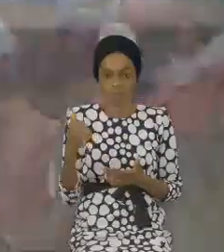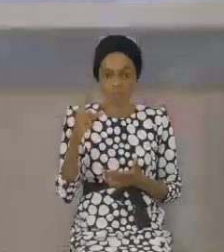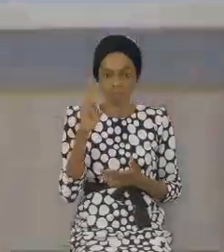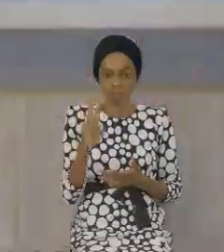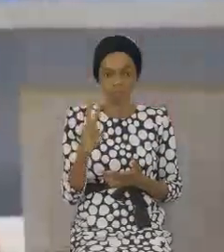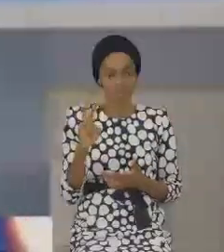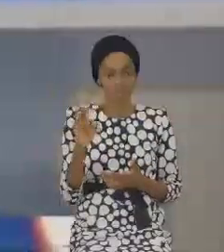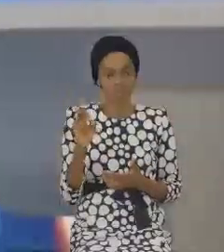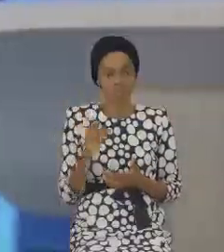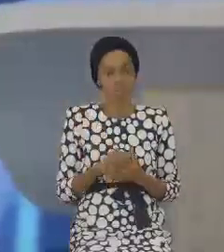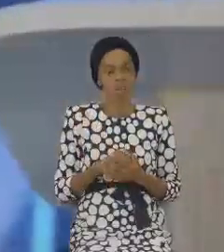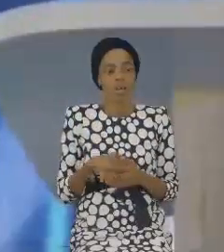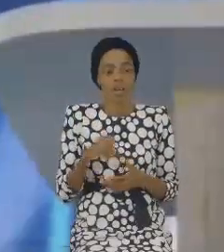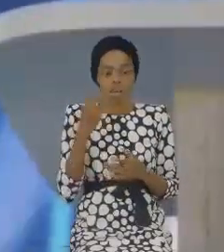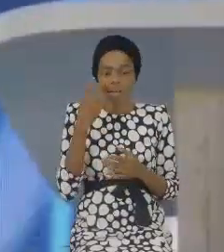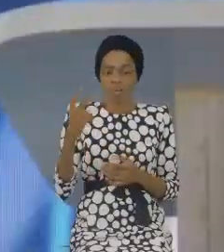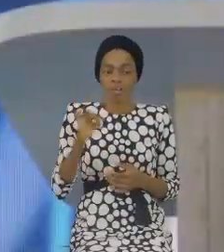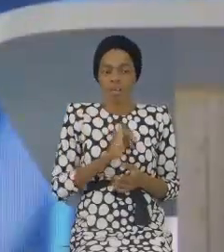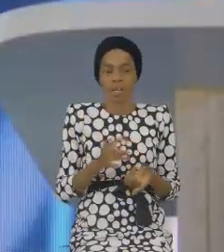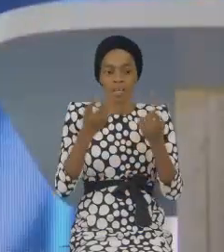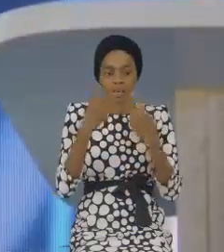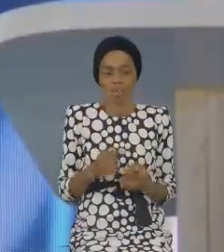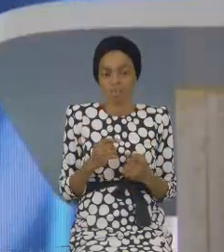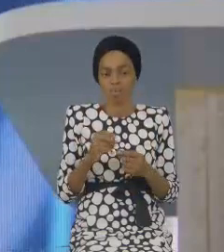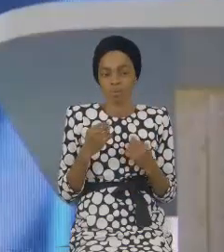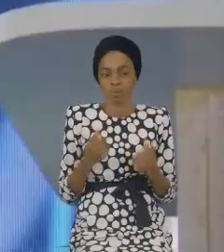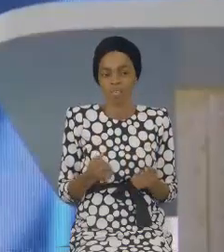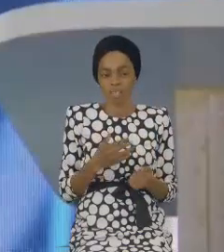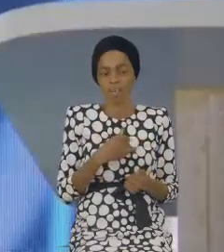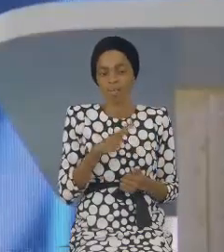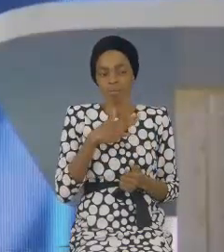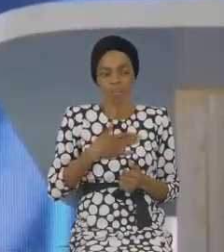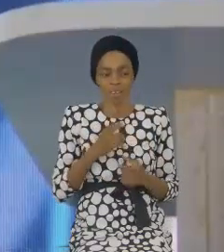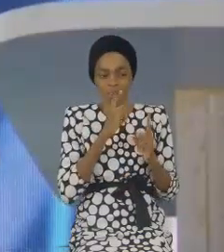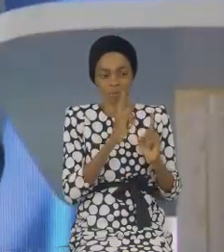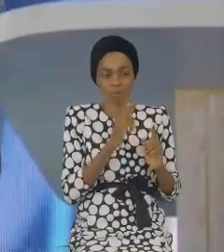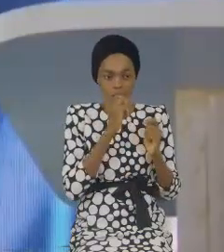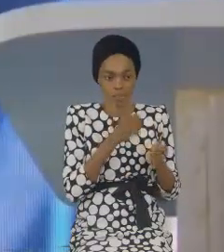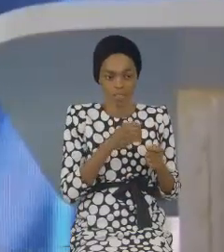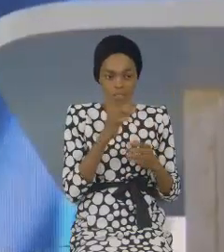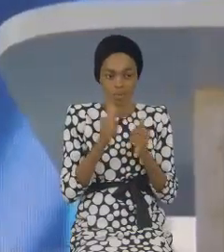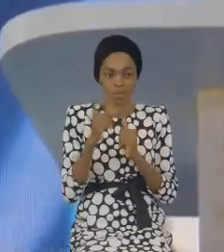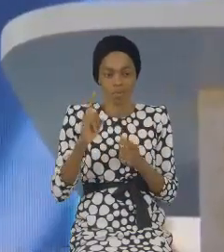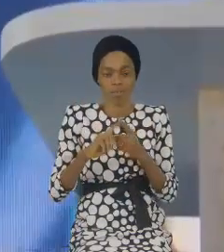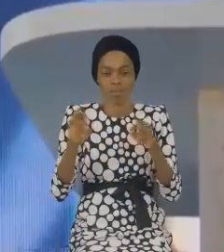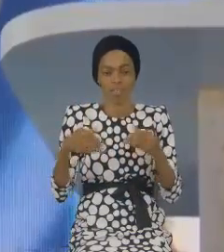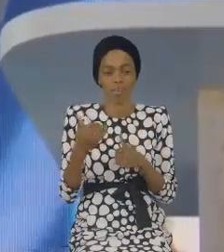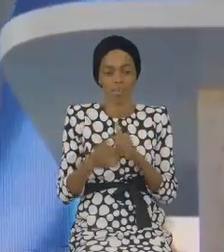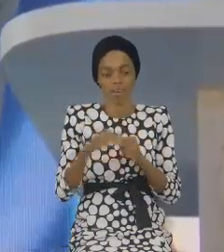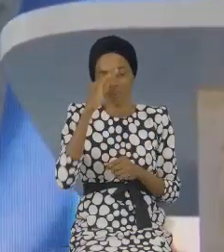in verse 12, and "Behold, I come quickly, and my reward is with me, to give every